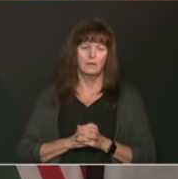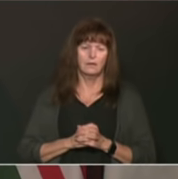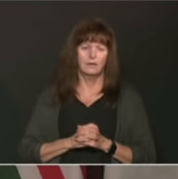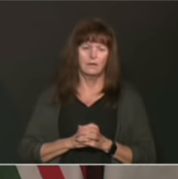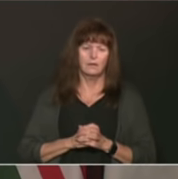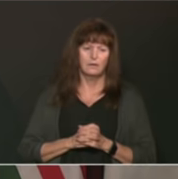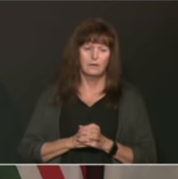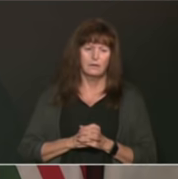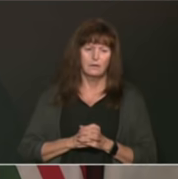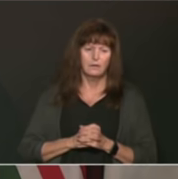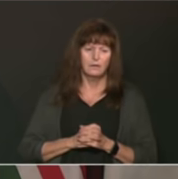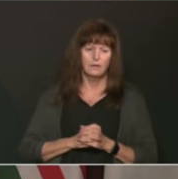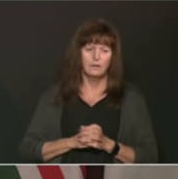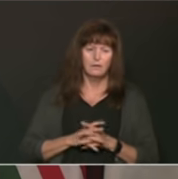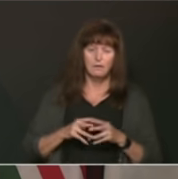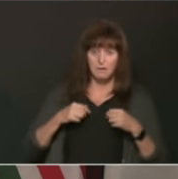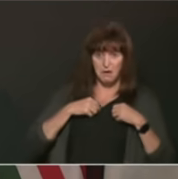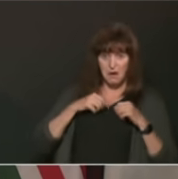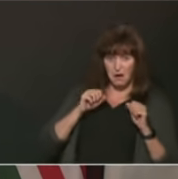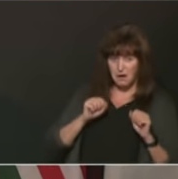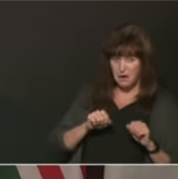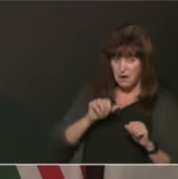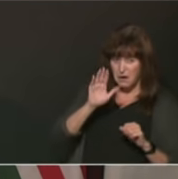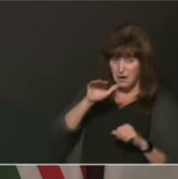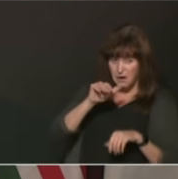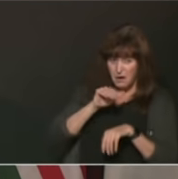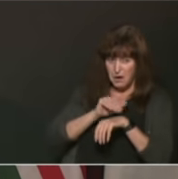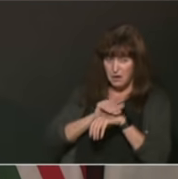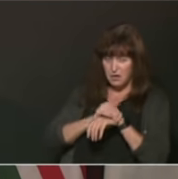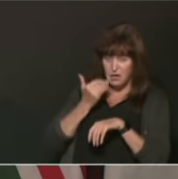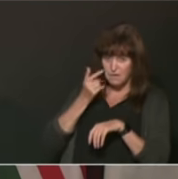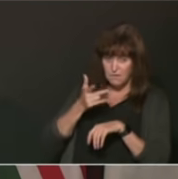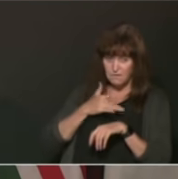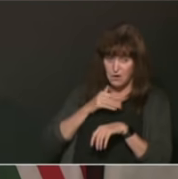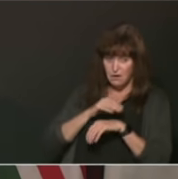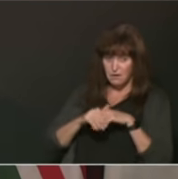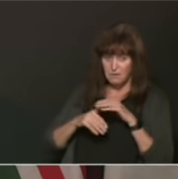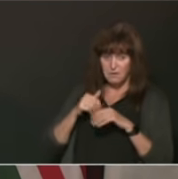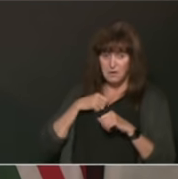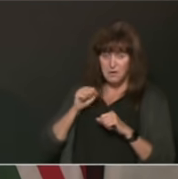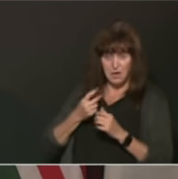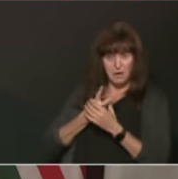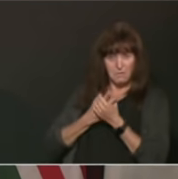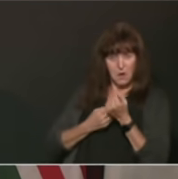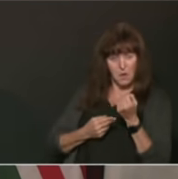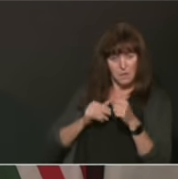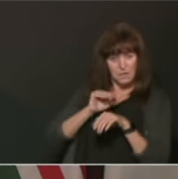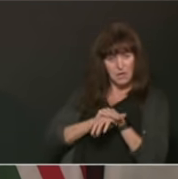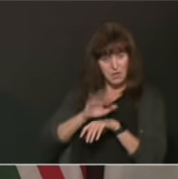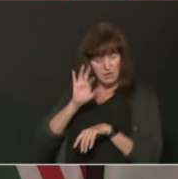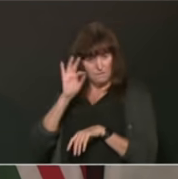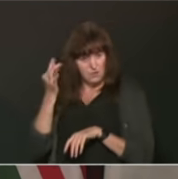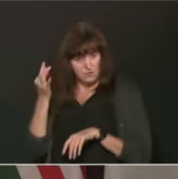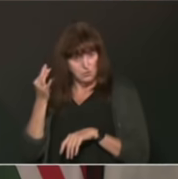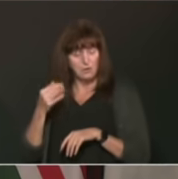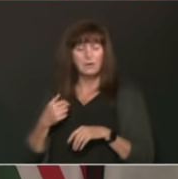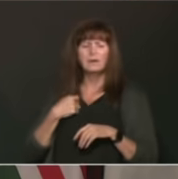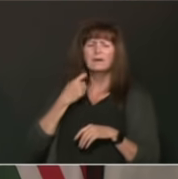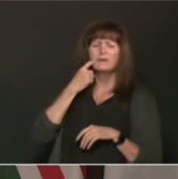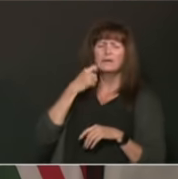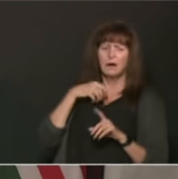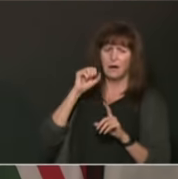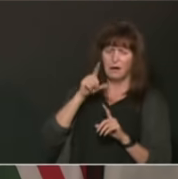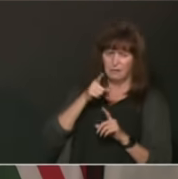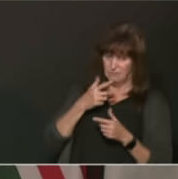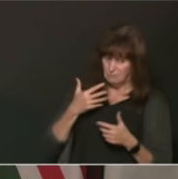And see if you can, if you're comfortable answering in French. I was asking if you were afraid of a rise in the number of cases in